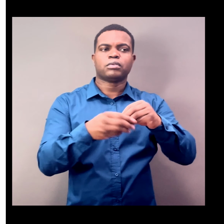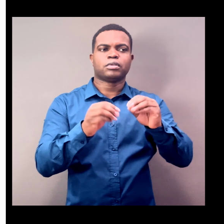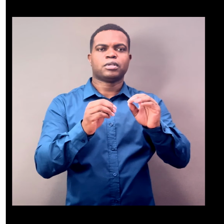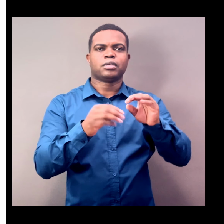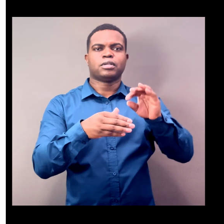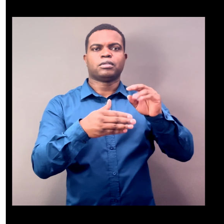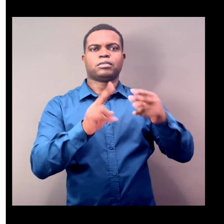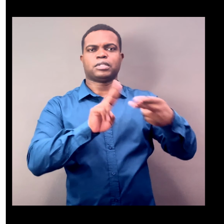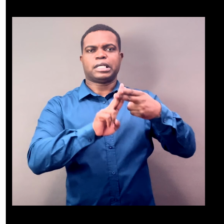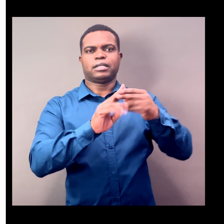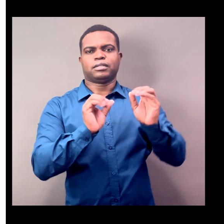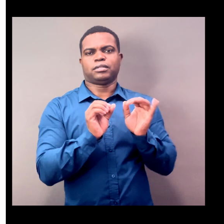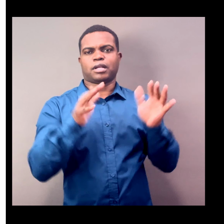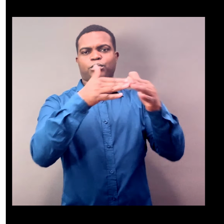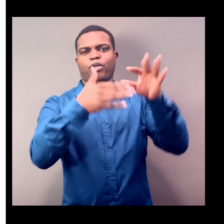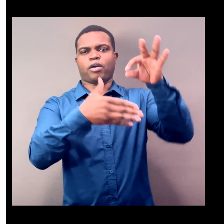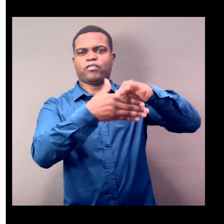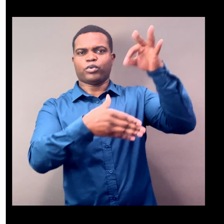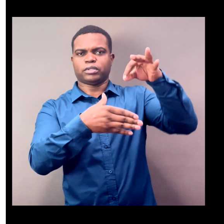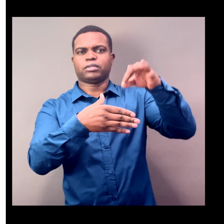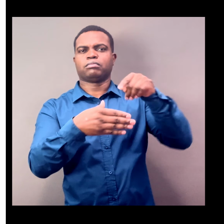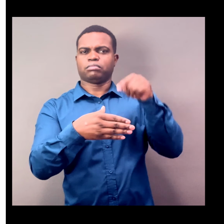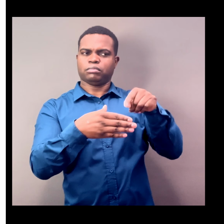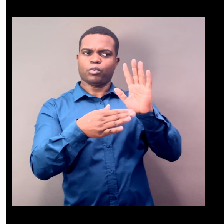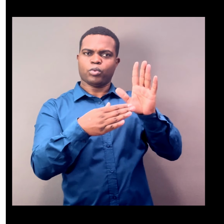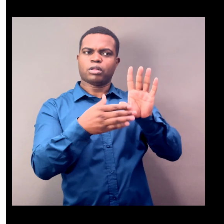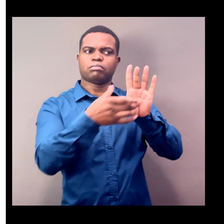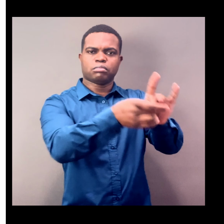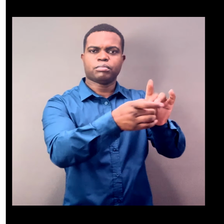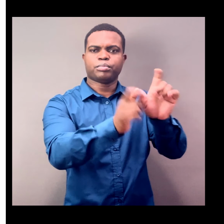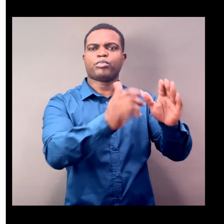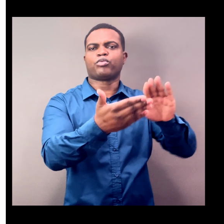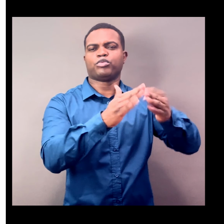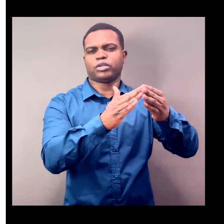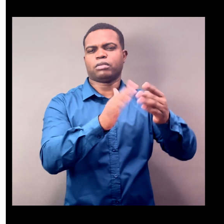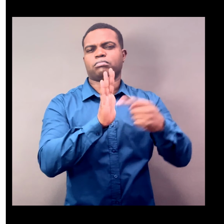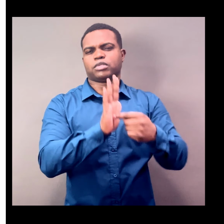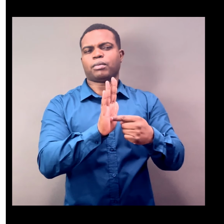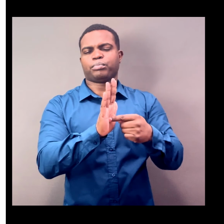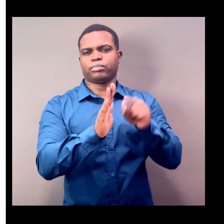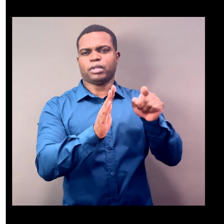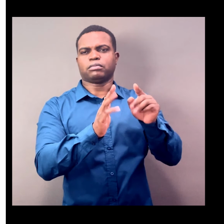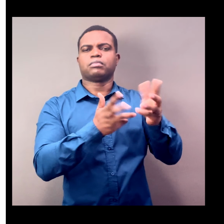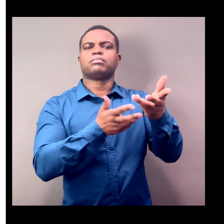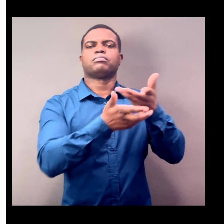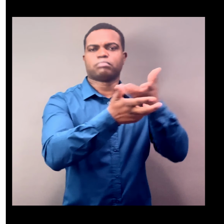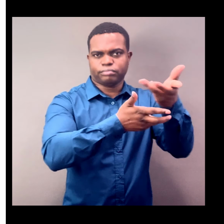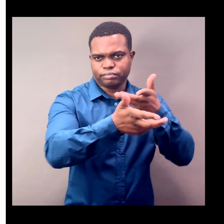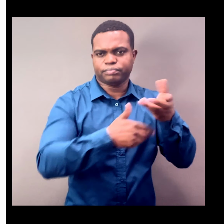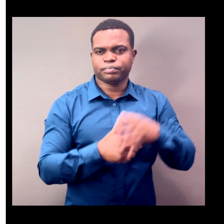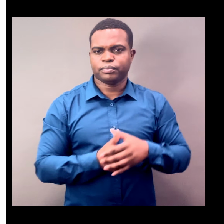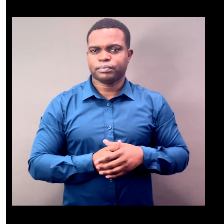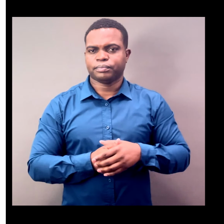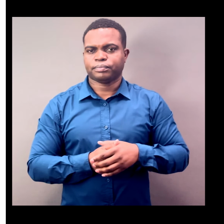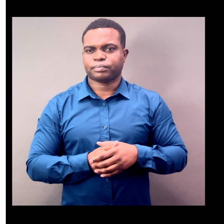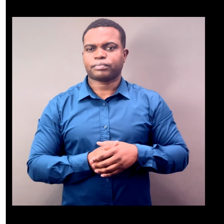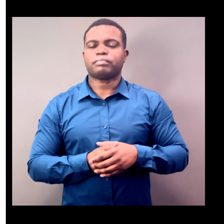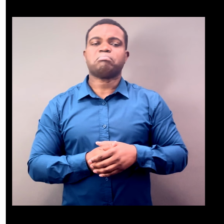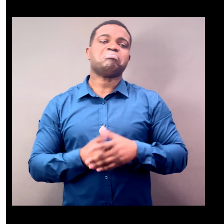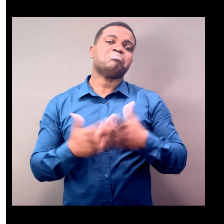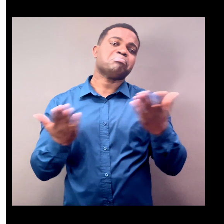votes and people in the community you are engaging, as well as involving